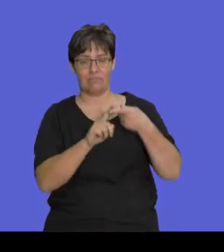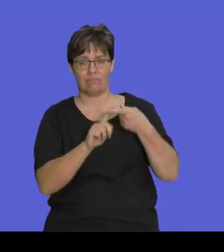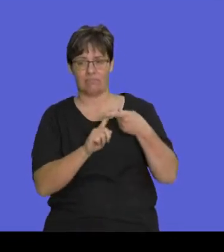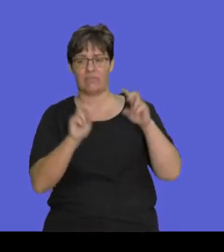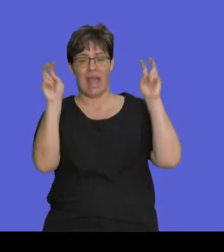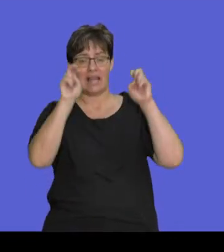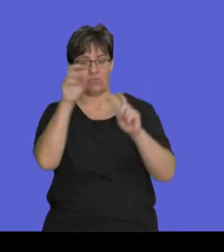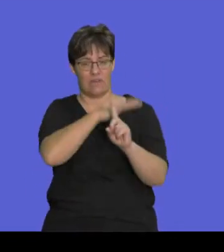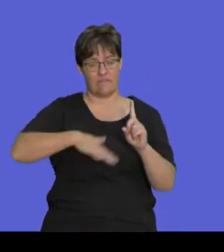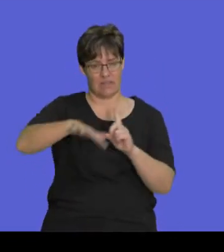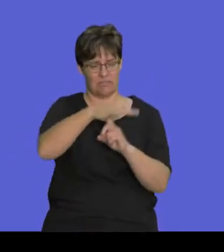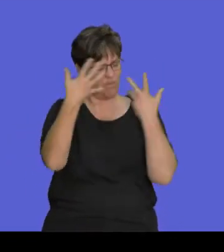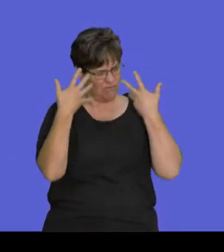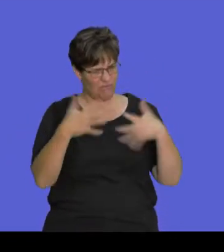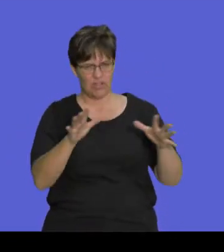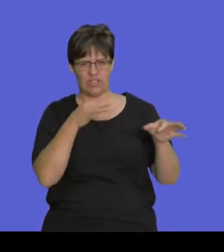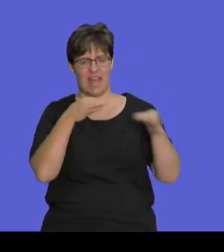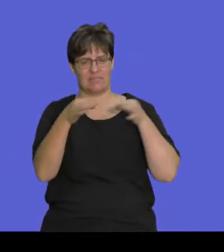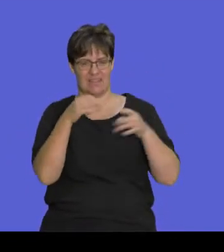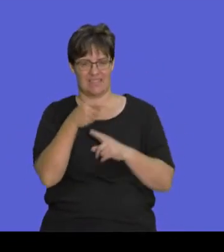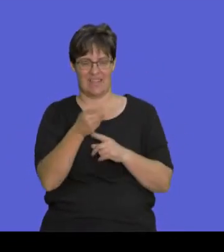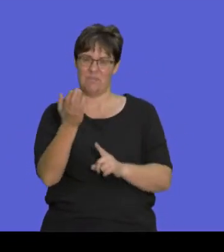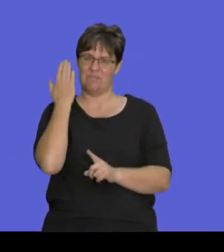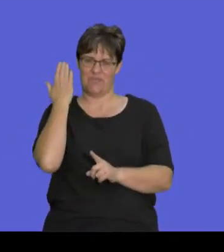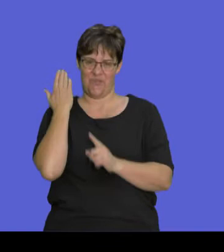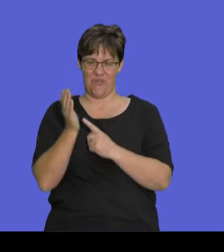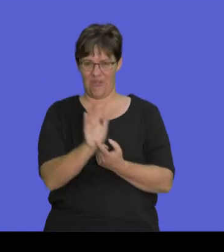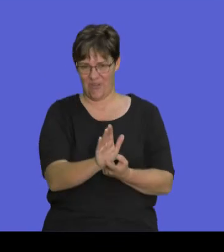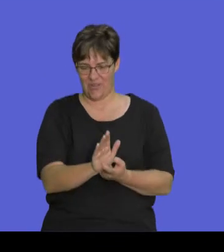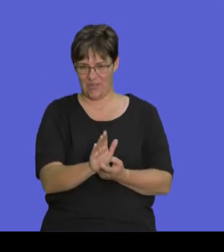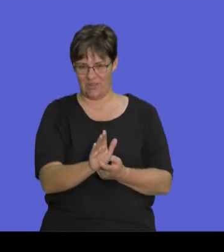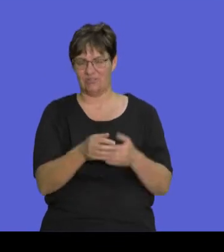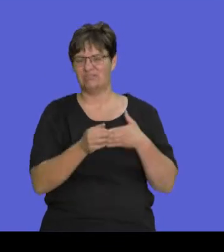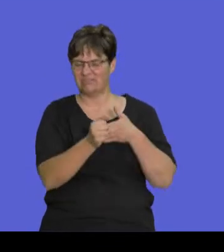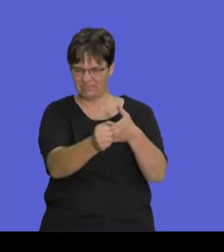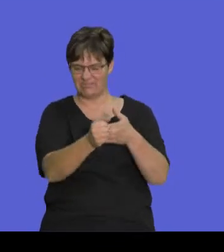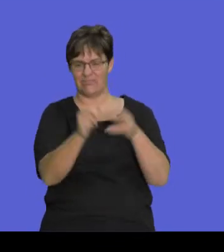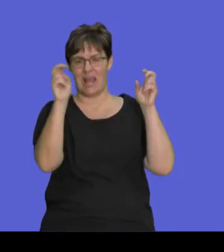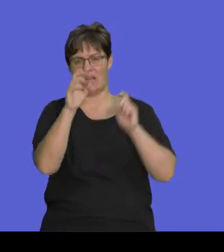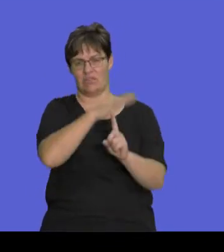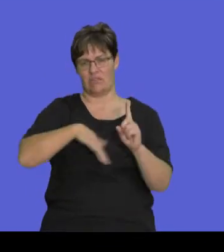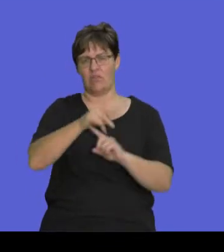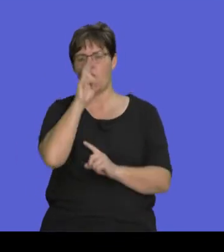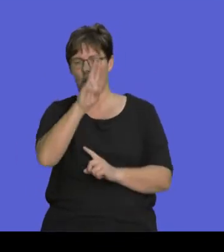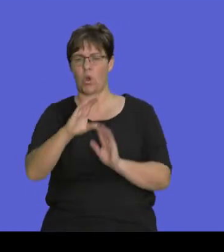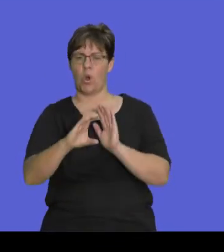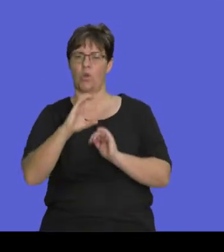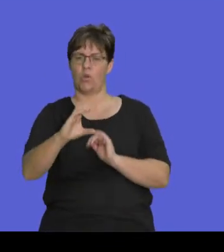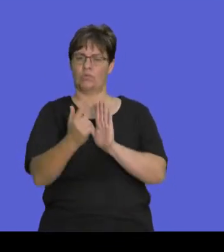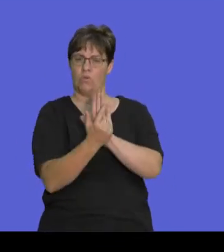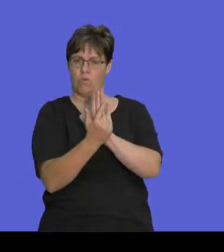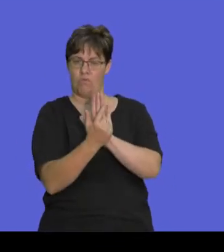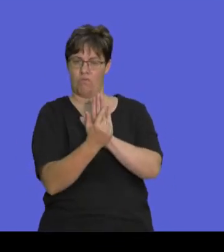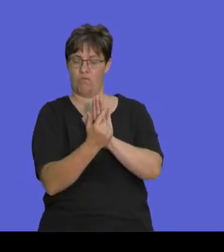an electric field. We have already managed to look in the previous sessions leading to electric fields. When we looked at Coulomb's law,